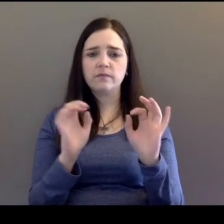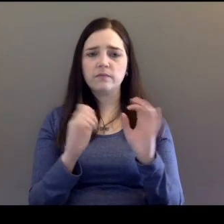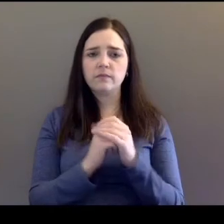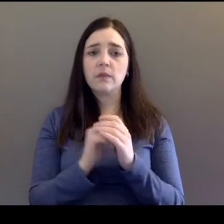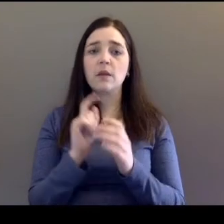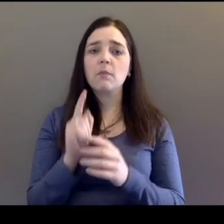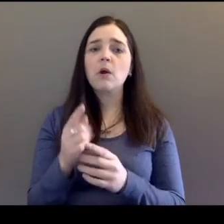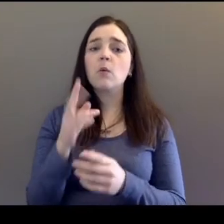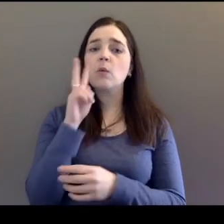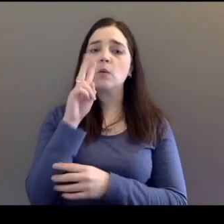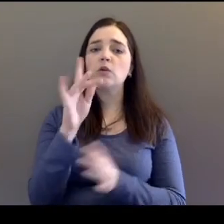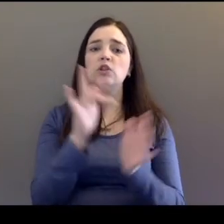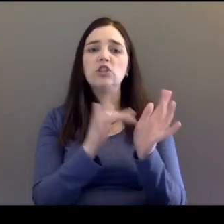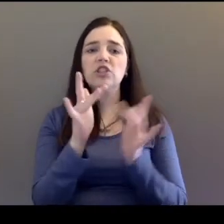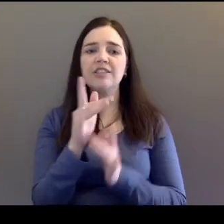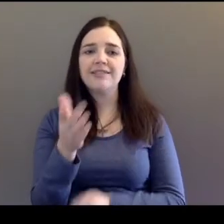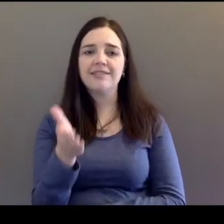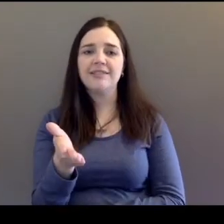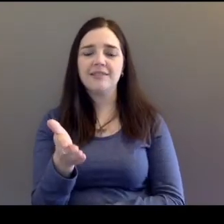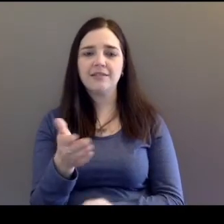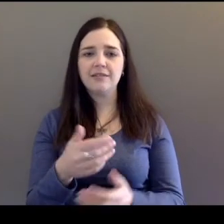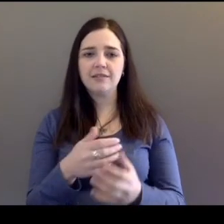But we look to Jesus Christ,